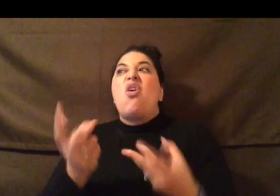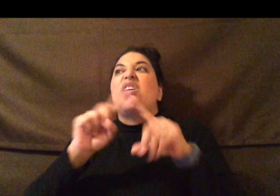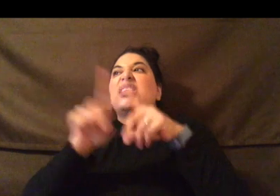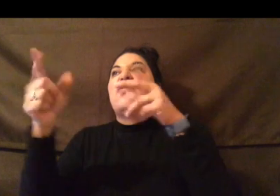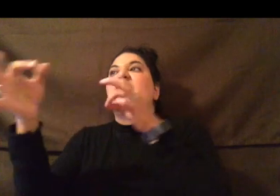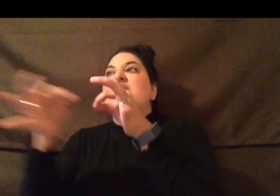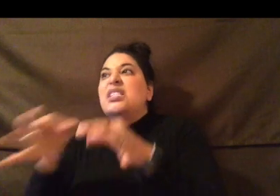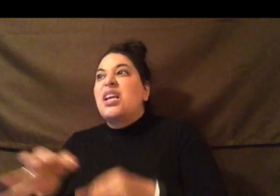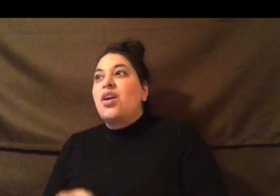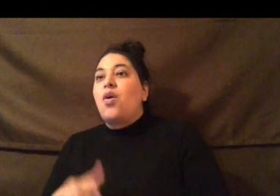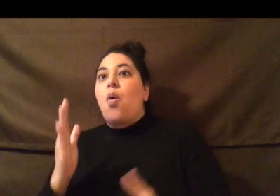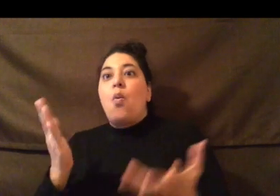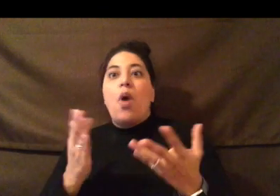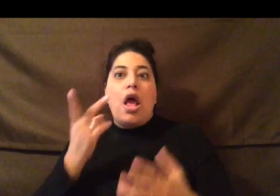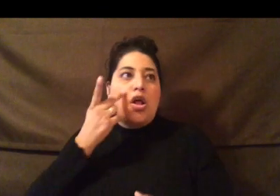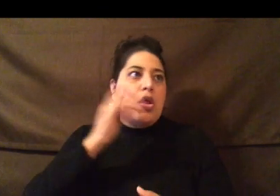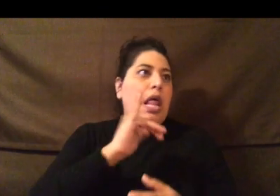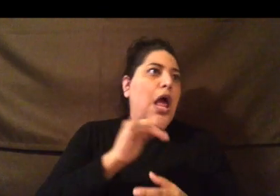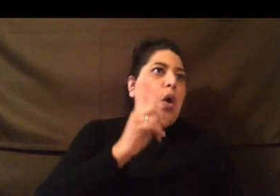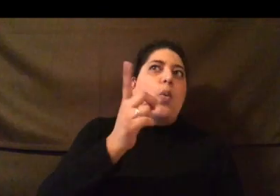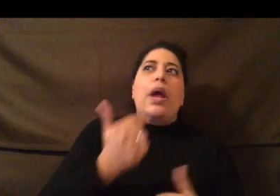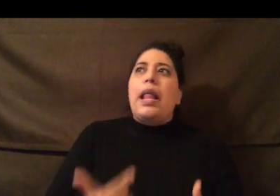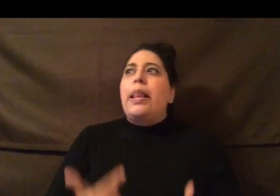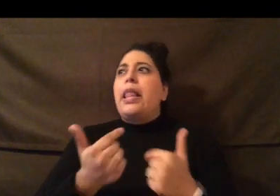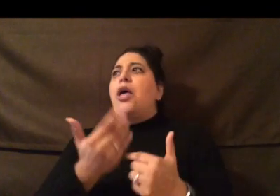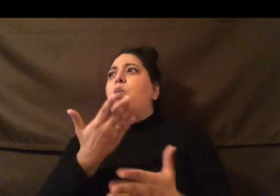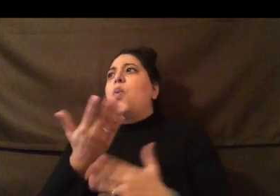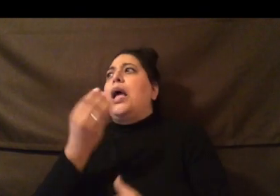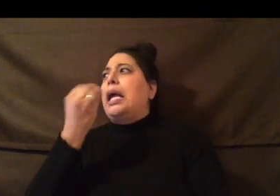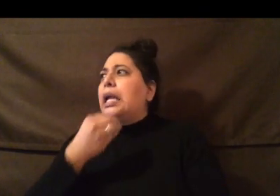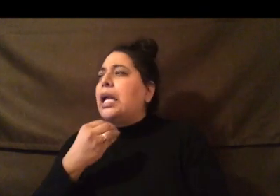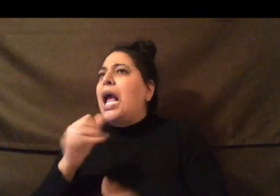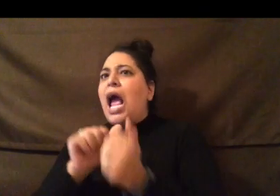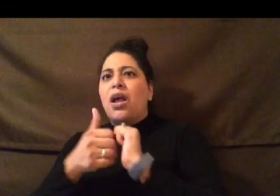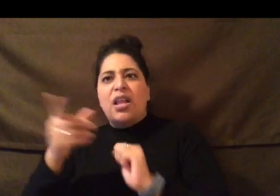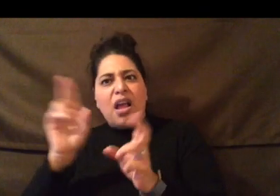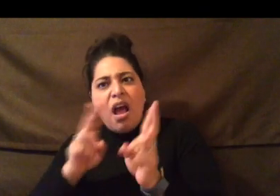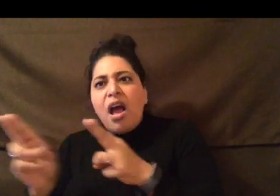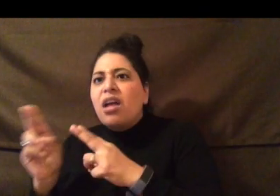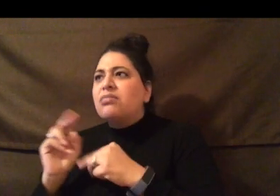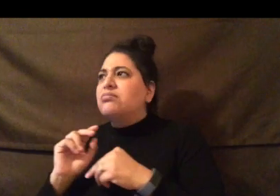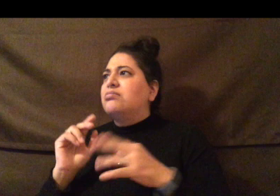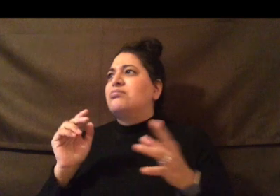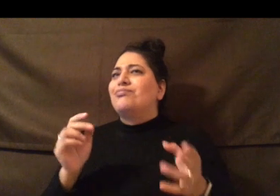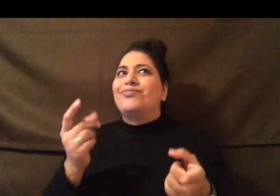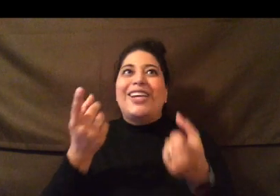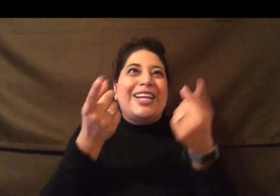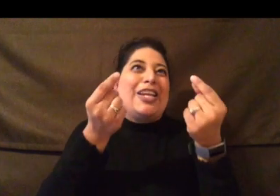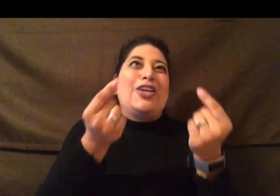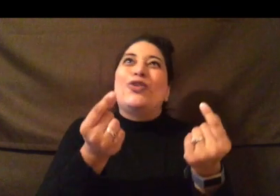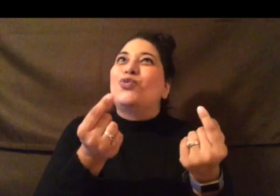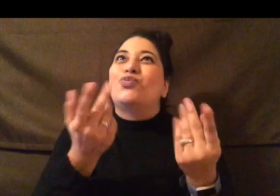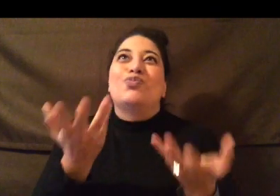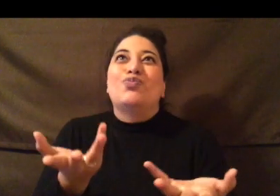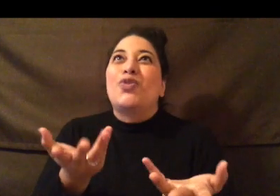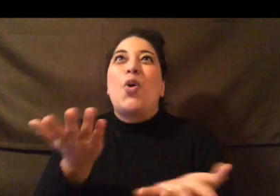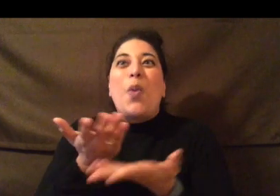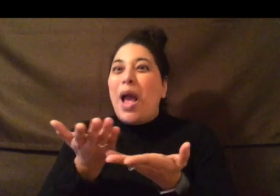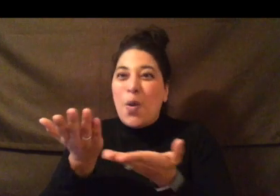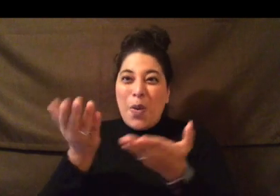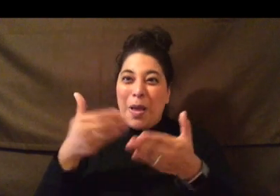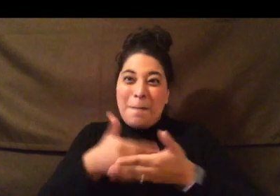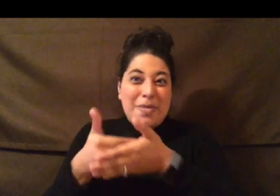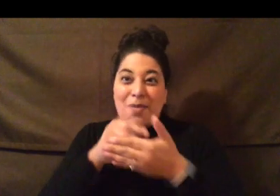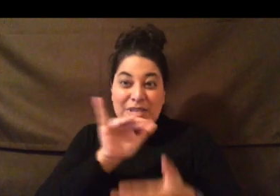different details about it. Maybe what they look like, where they live, what they eat, how they hunt, what they